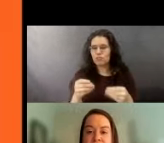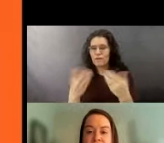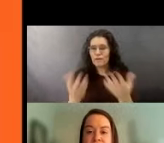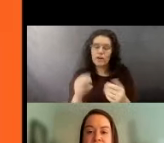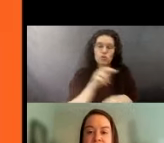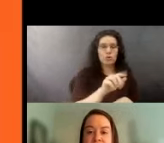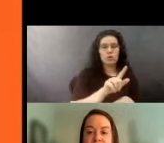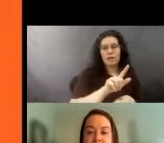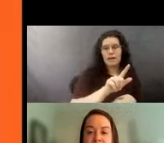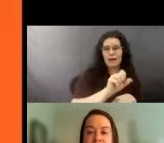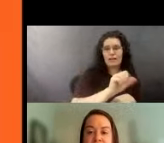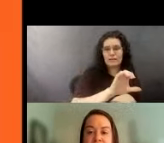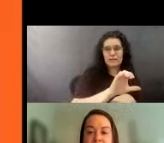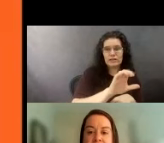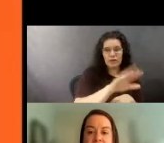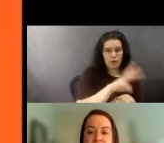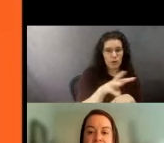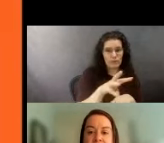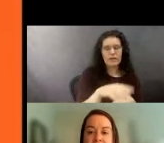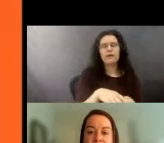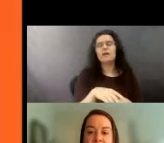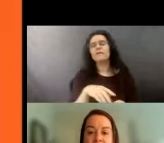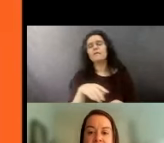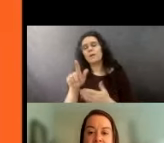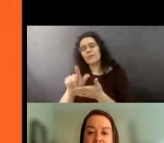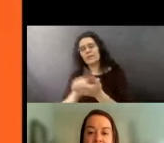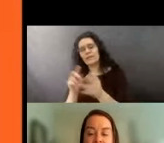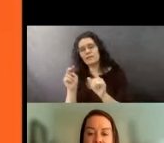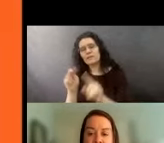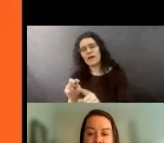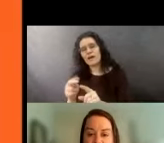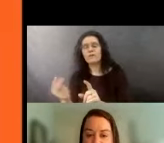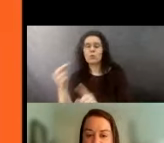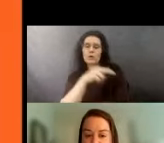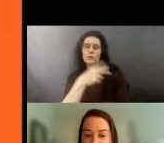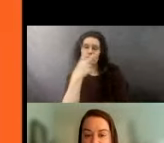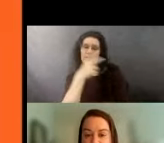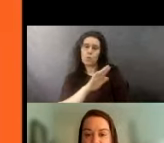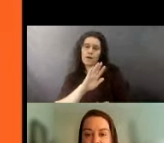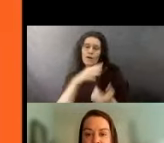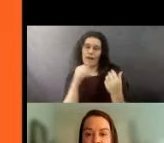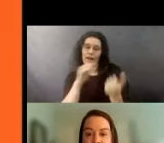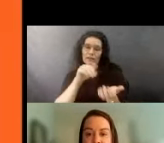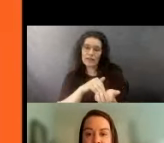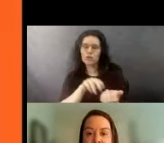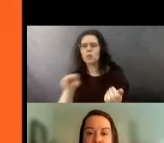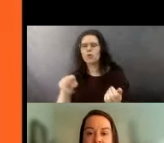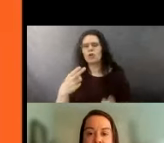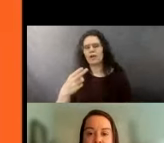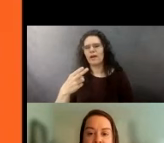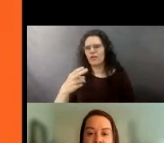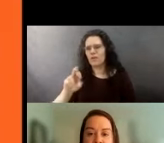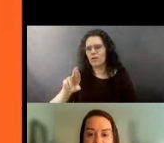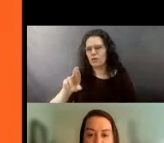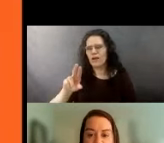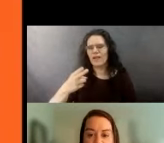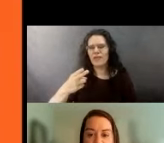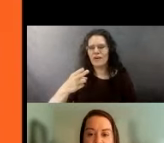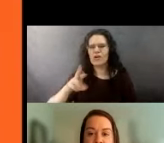looking from the legal side at where the health centers are in the community, you're going to be looking at the HRSA website for Find a Health